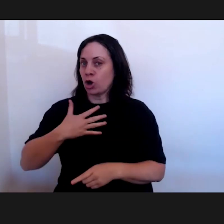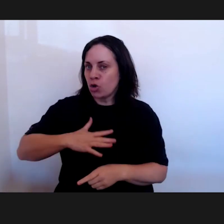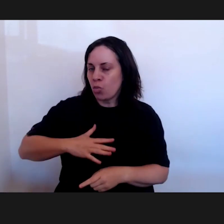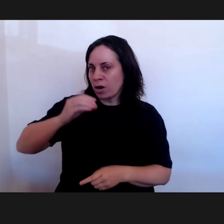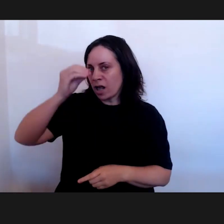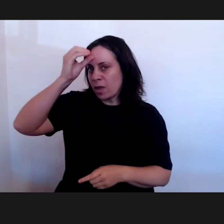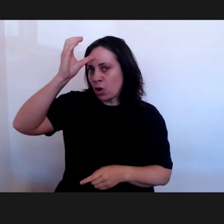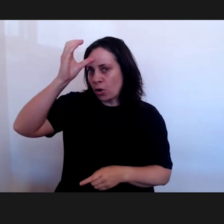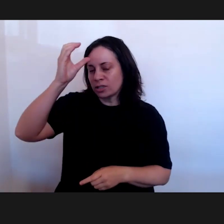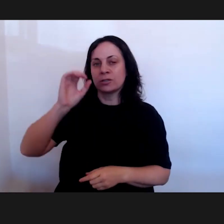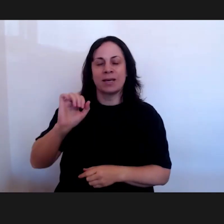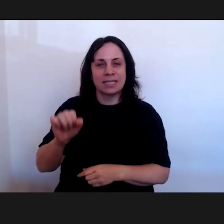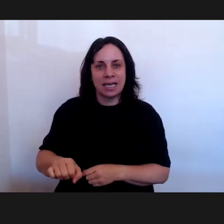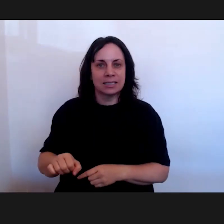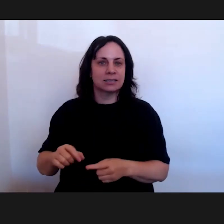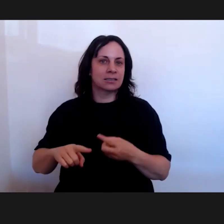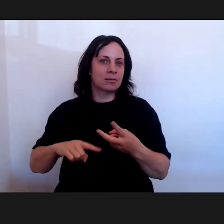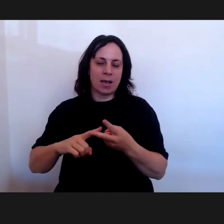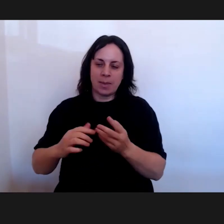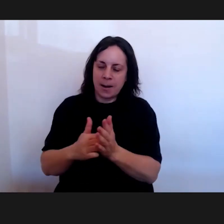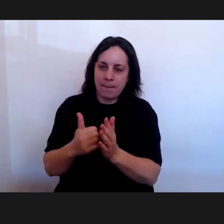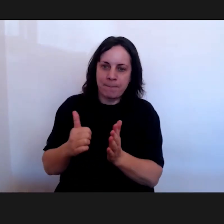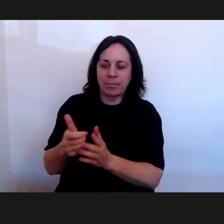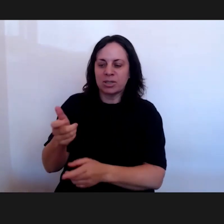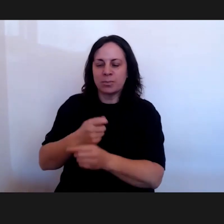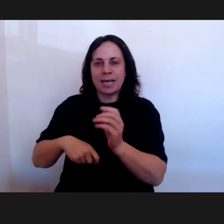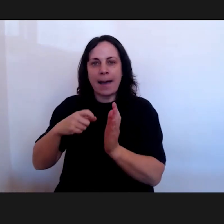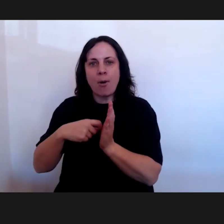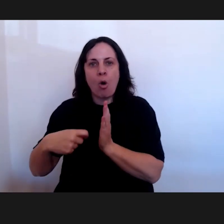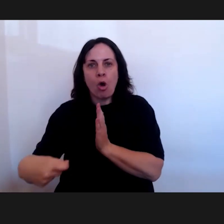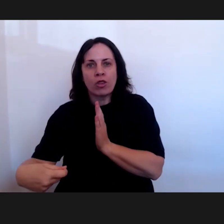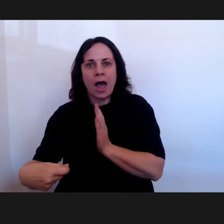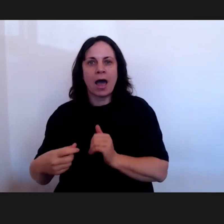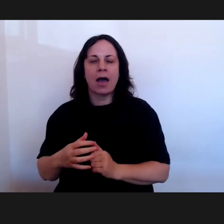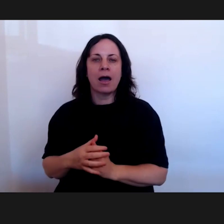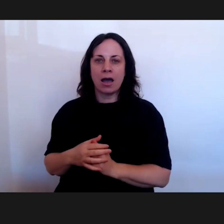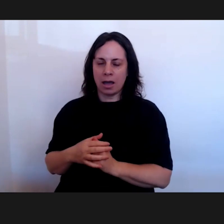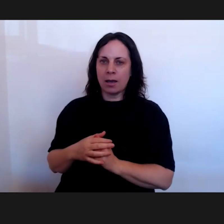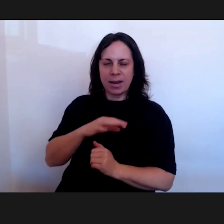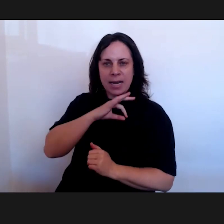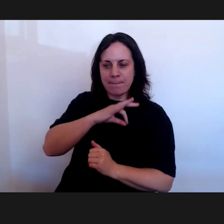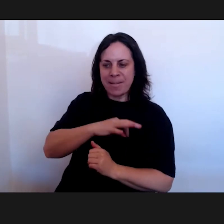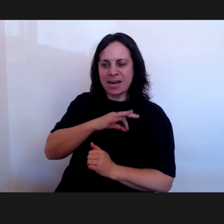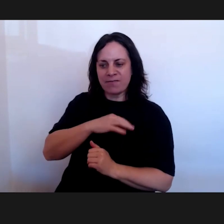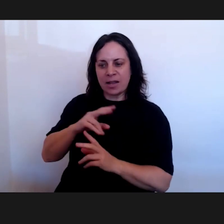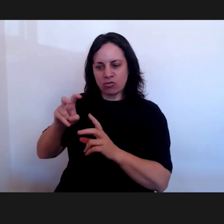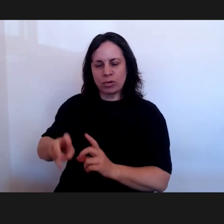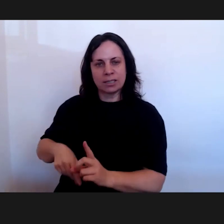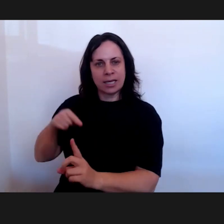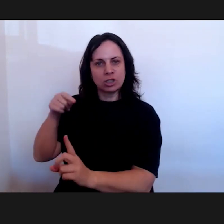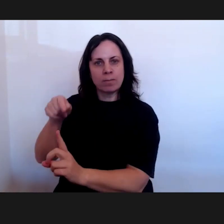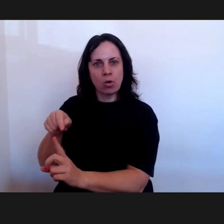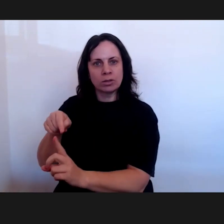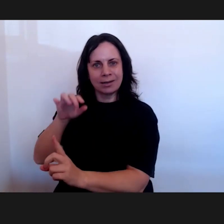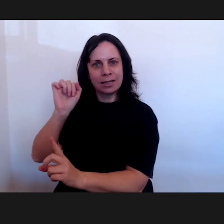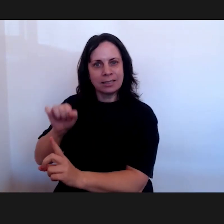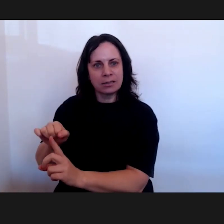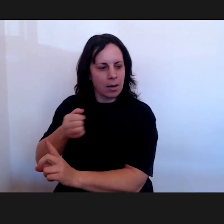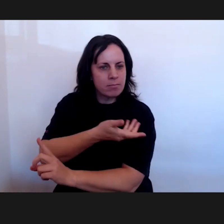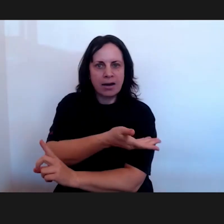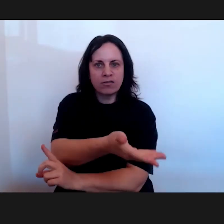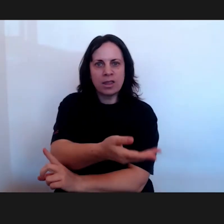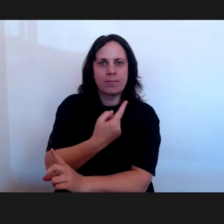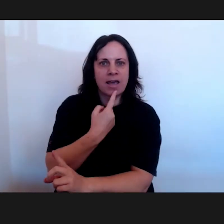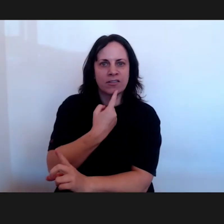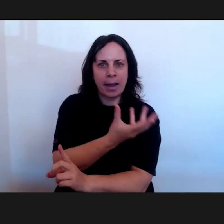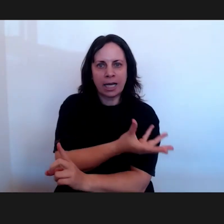good for you for publishing as an author and all of that kind of stuff, which benefits the researchers. It's not very clear for the participants what's in